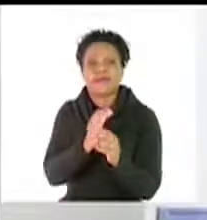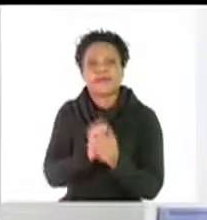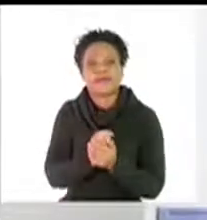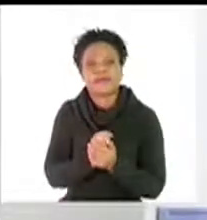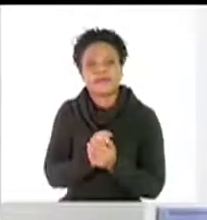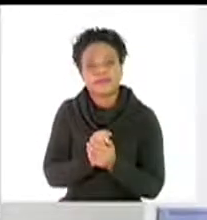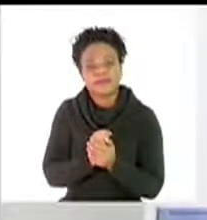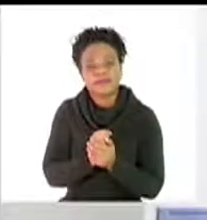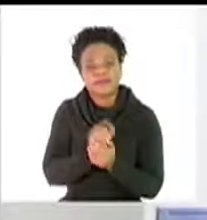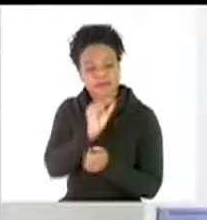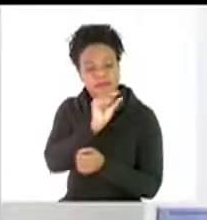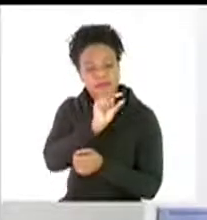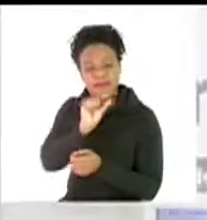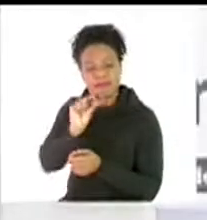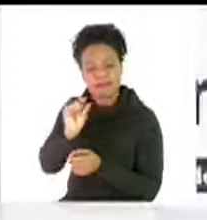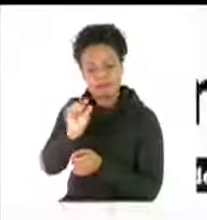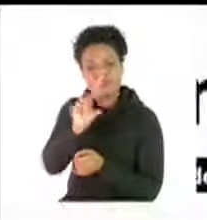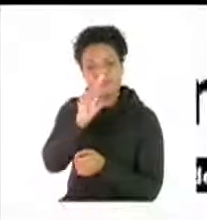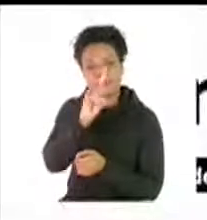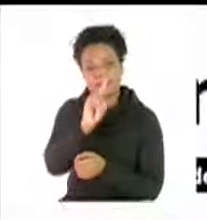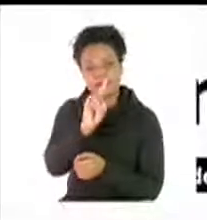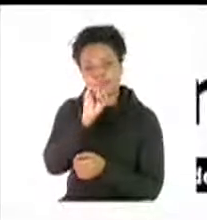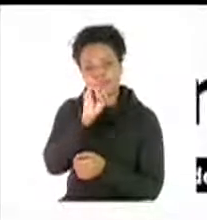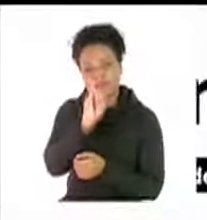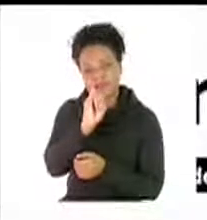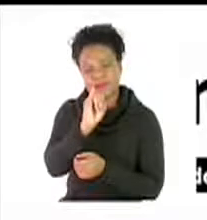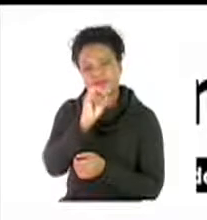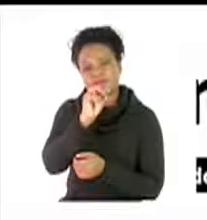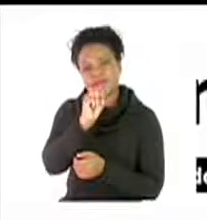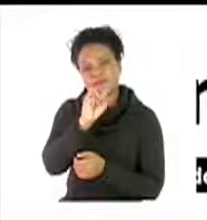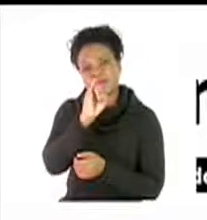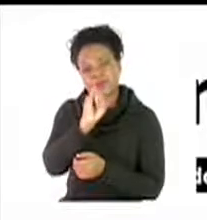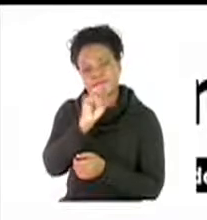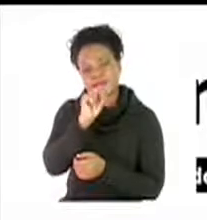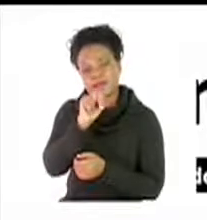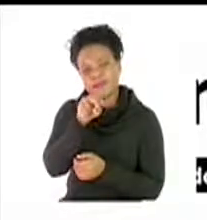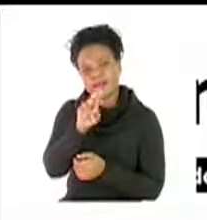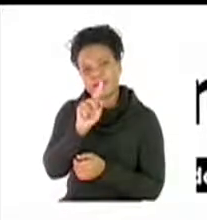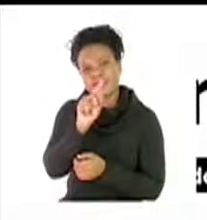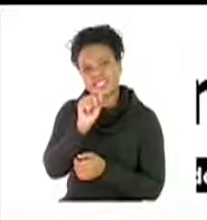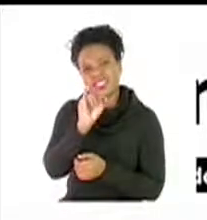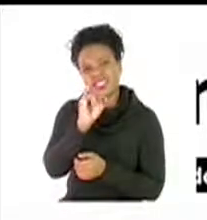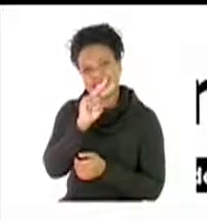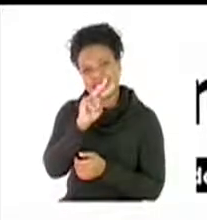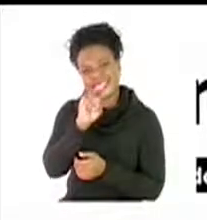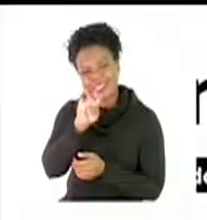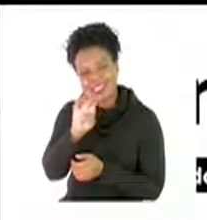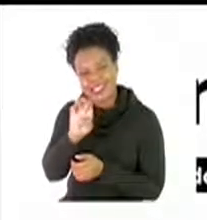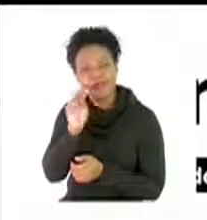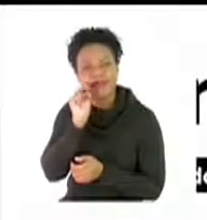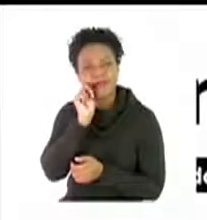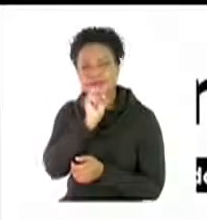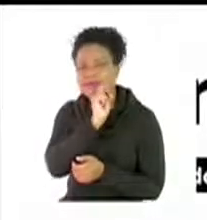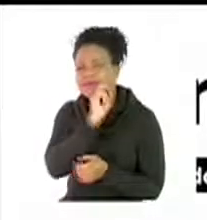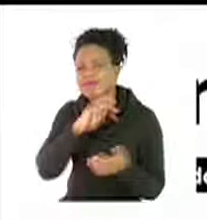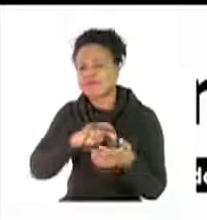Diminutives are words that refer to something smaller or younger.